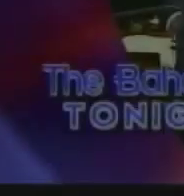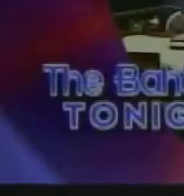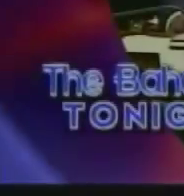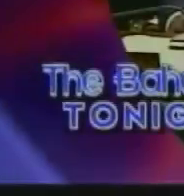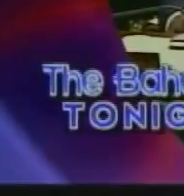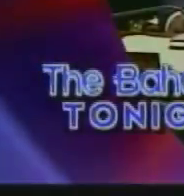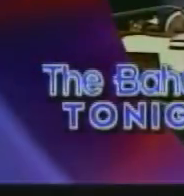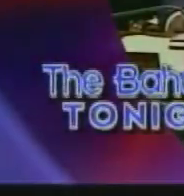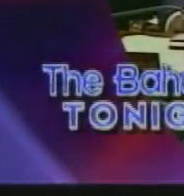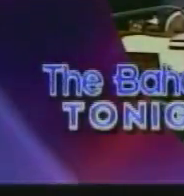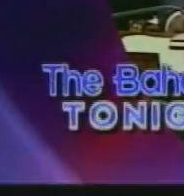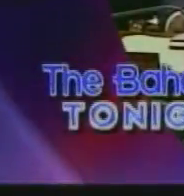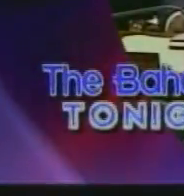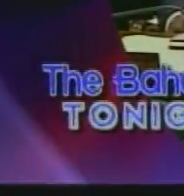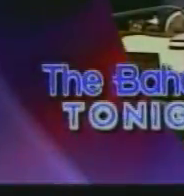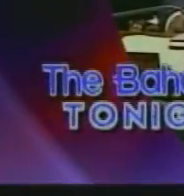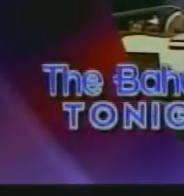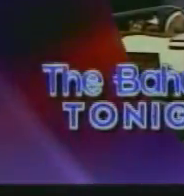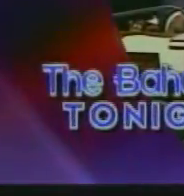Confident that